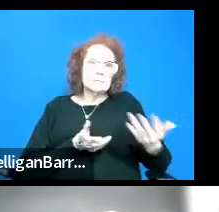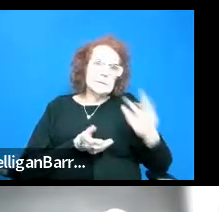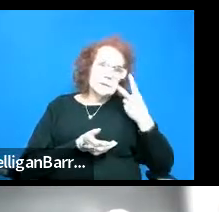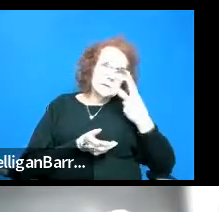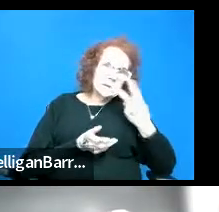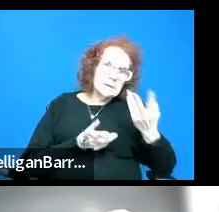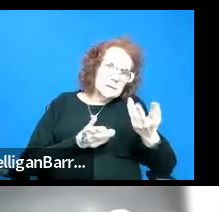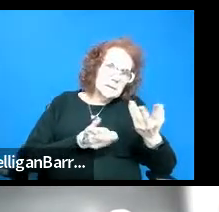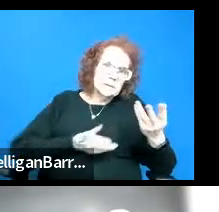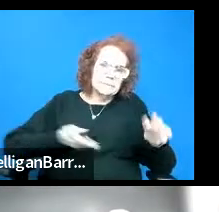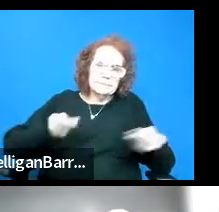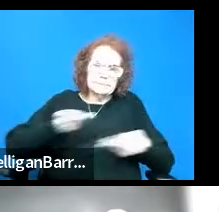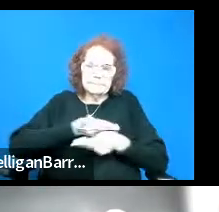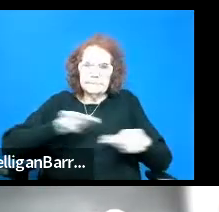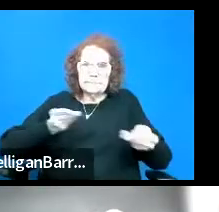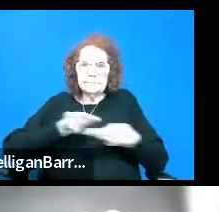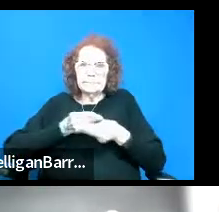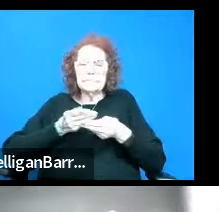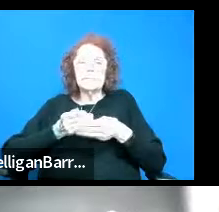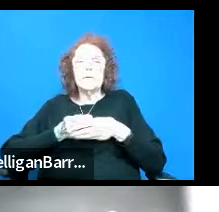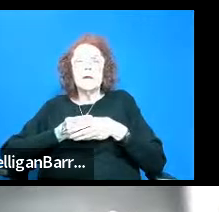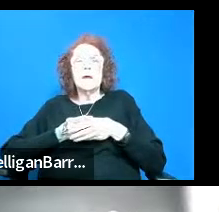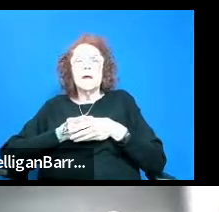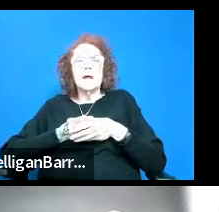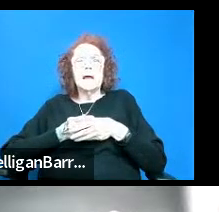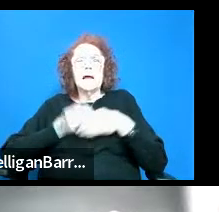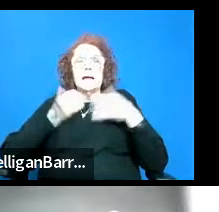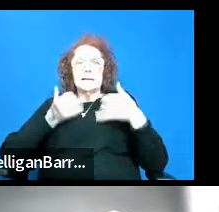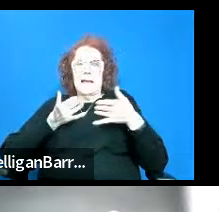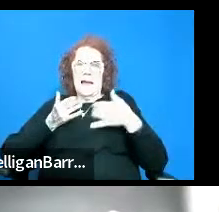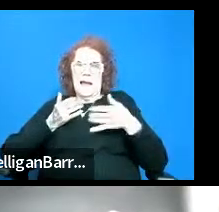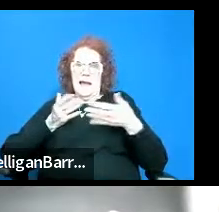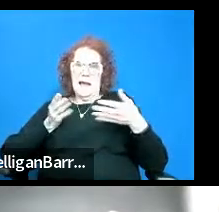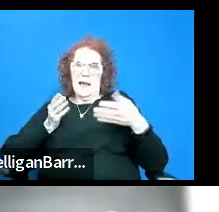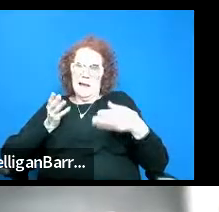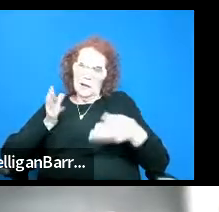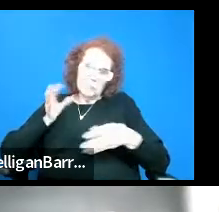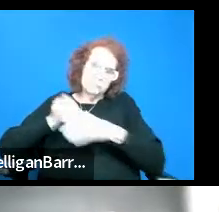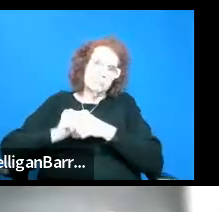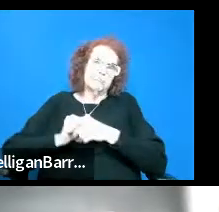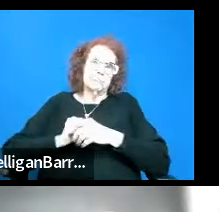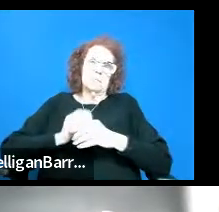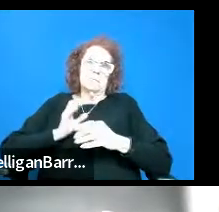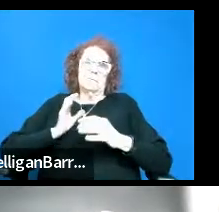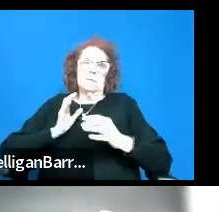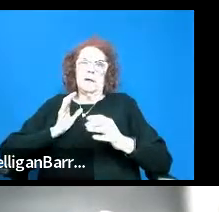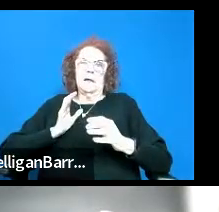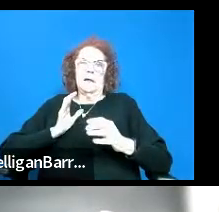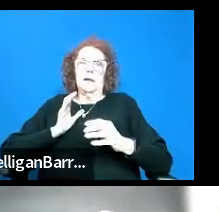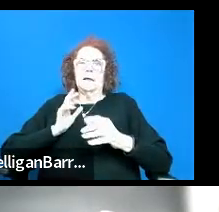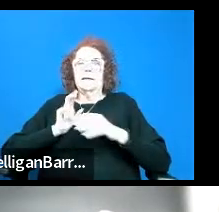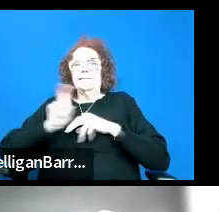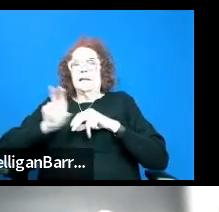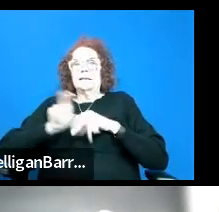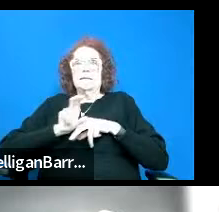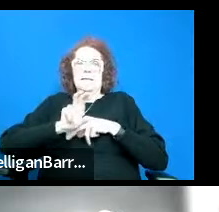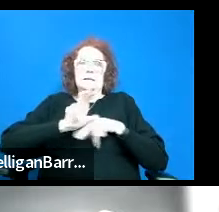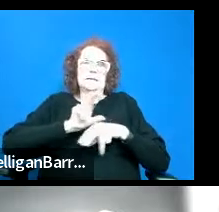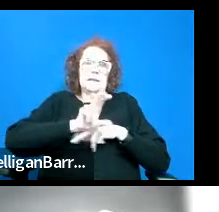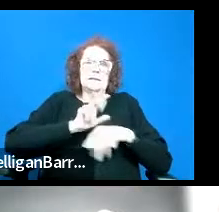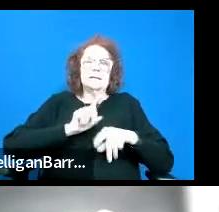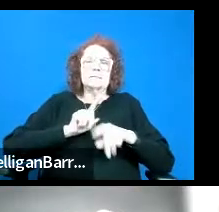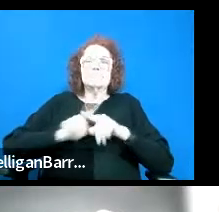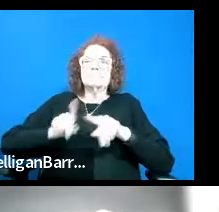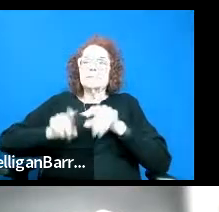in the room with them and invested in making the product work for us as effectively as it possibly